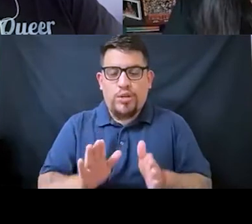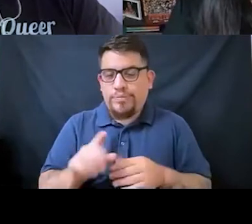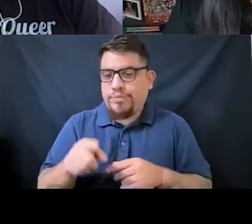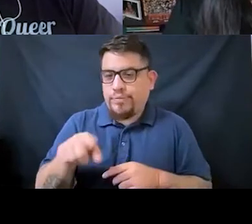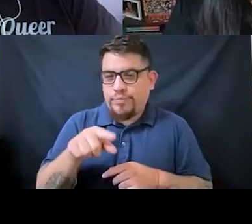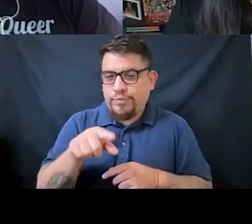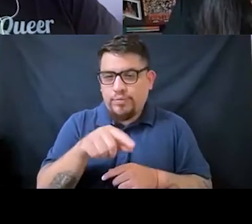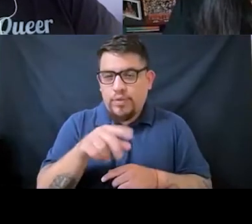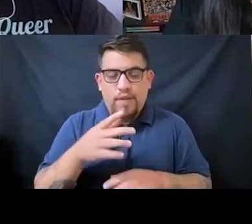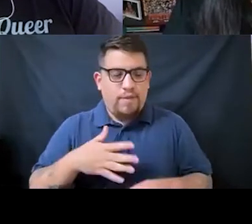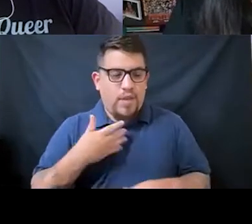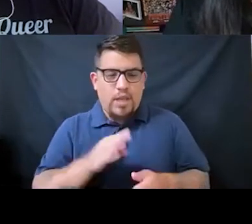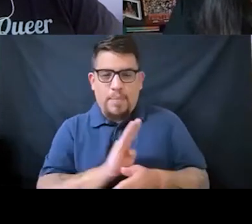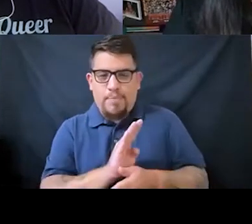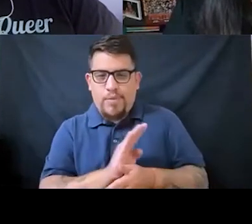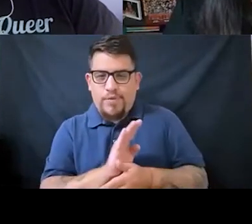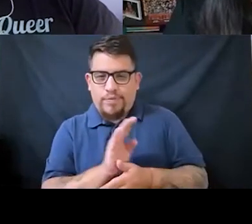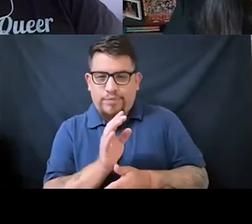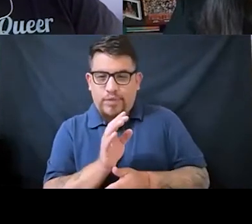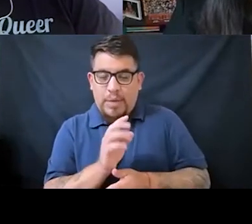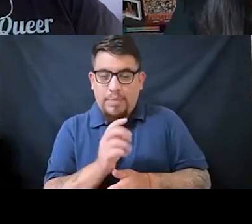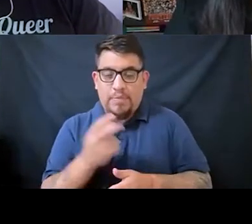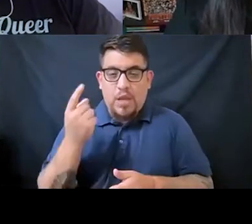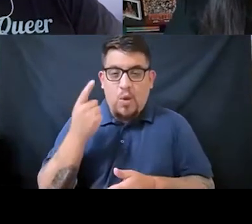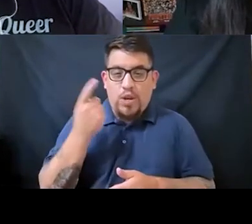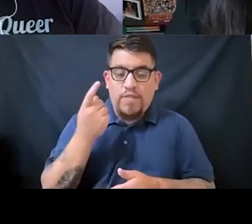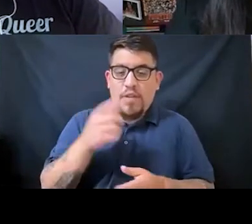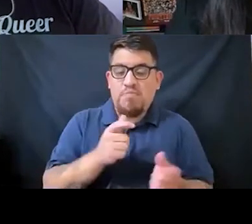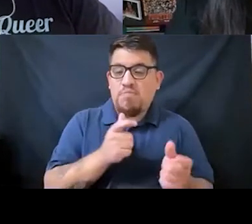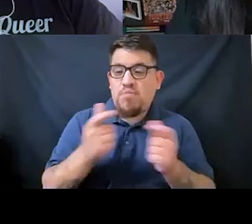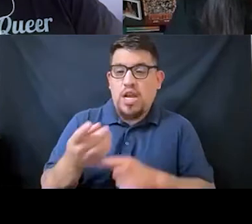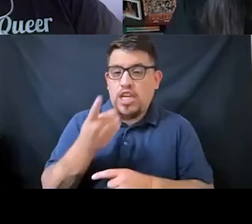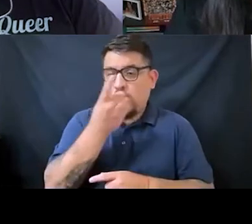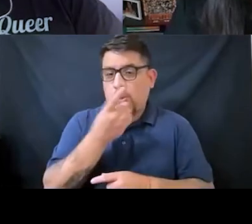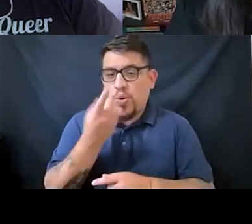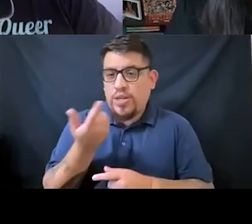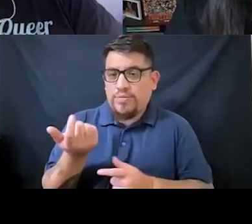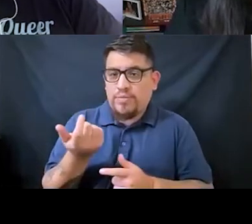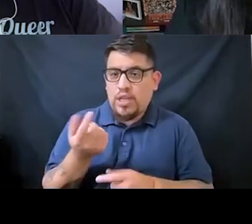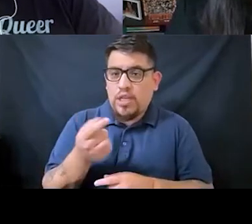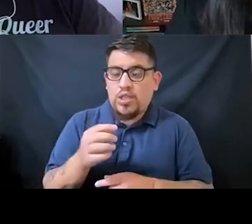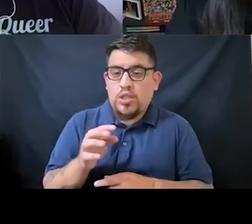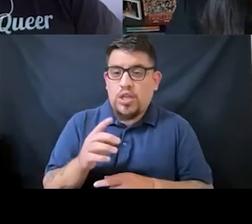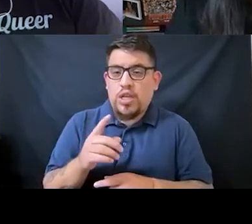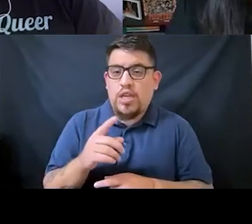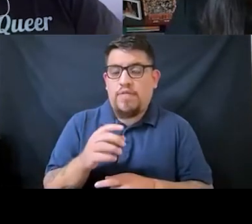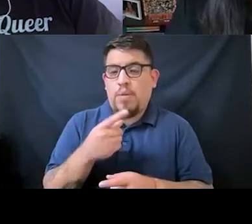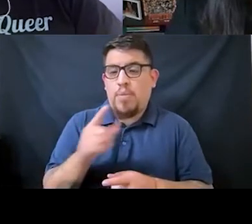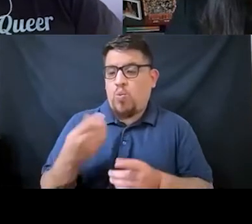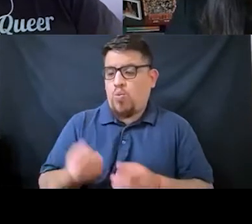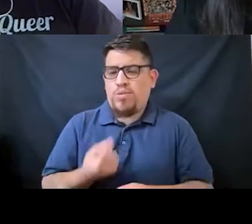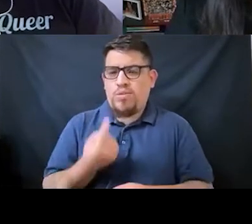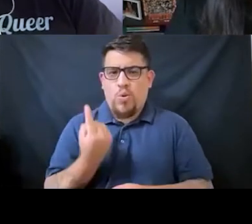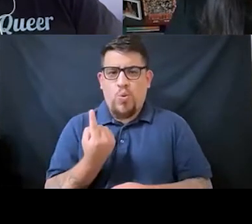like a movie, and I wondered if I should have taken a donut, and the one who asked, just one, would be revealed as the